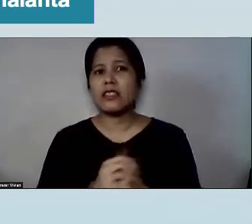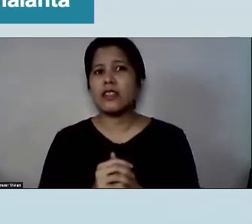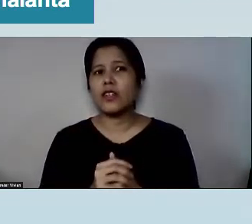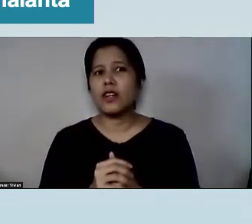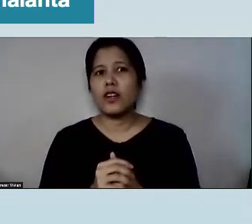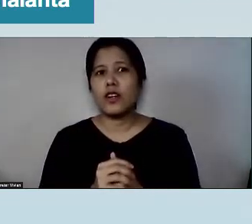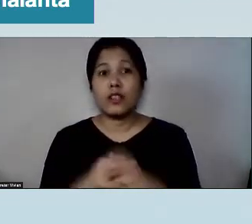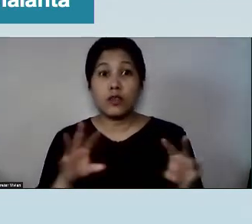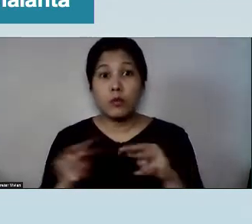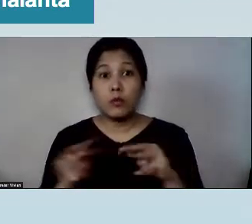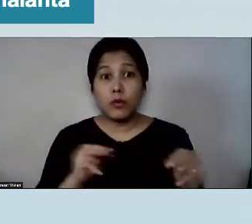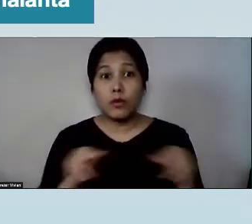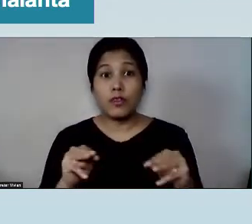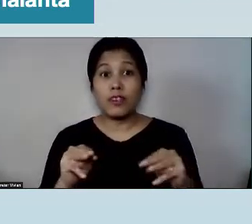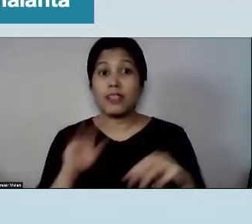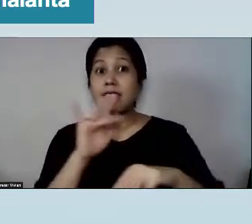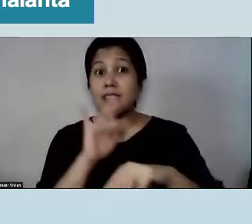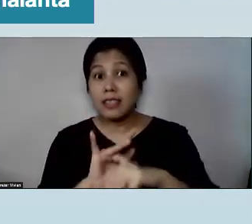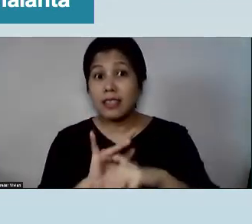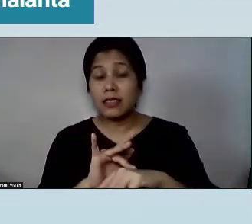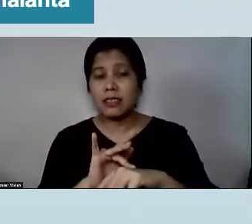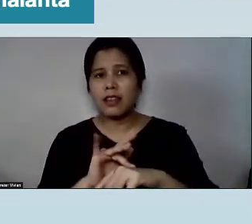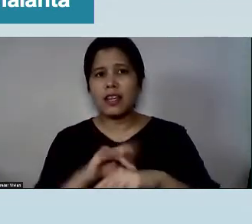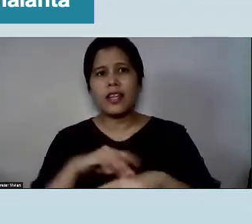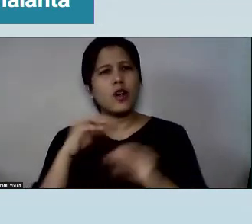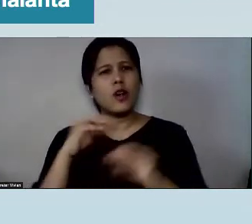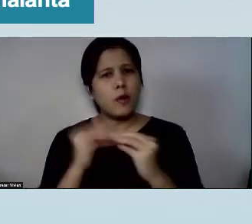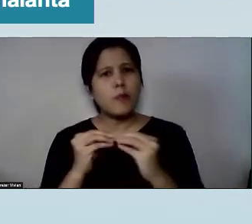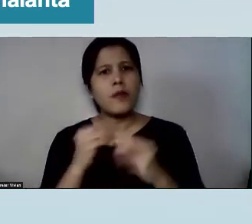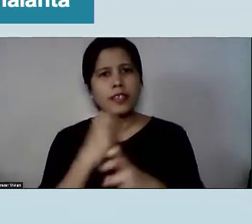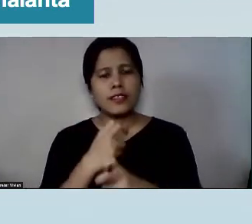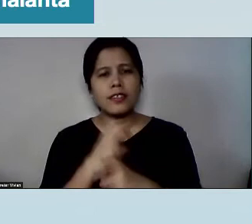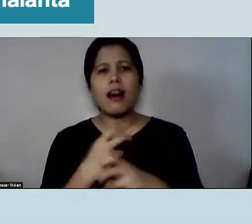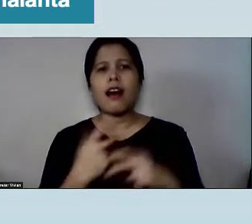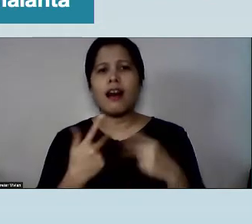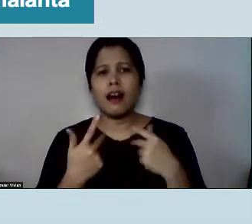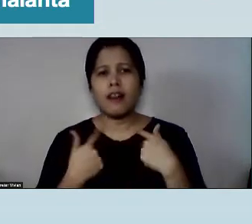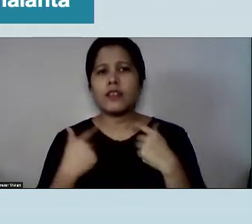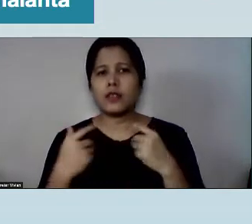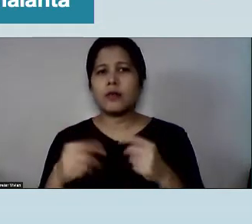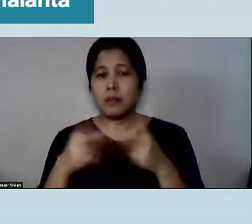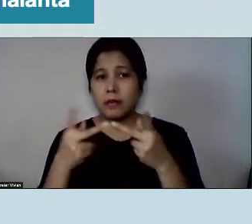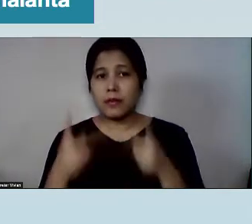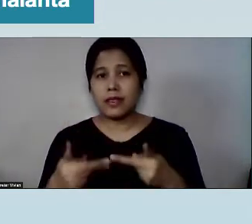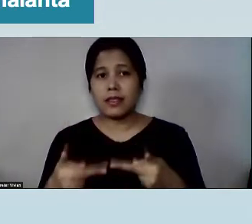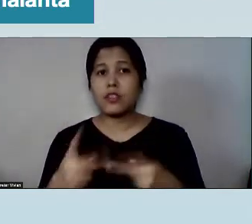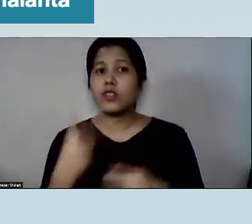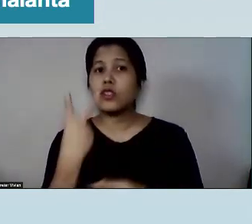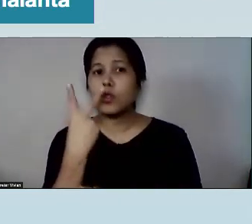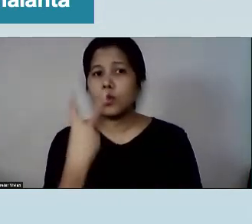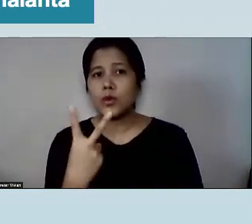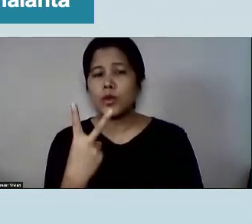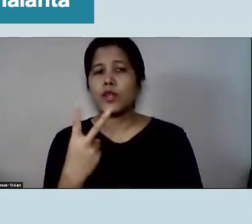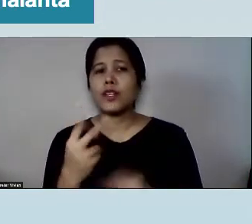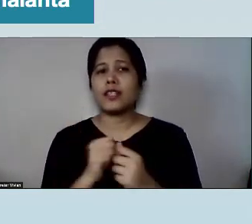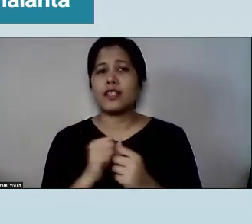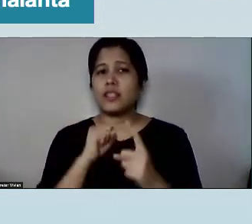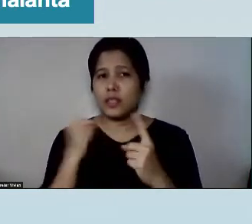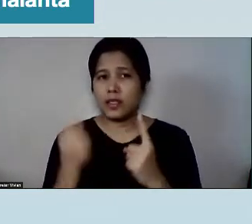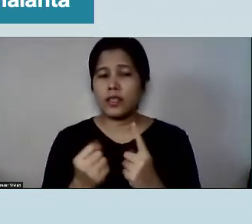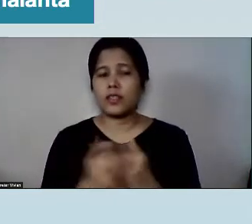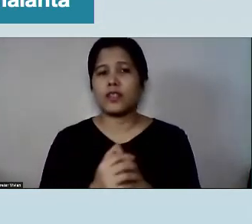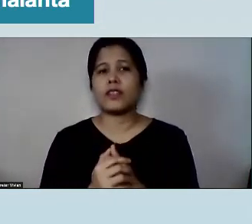move. And so it becomes more difficult. That's why it also has to be present in two situations, both at home and in school,